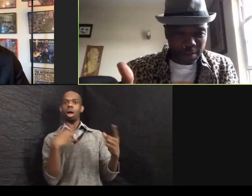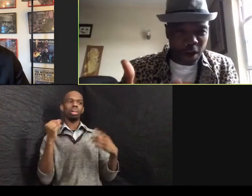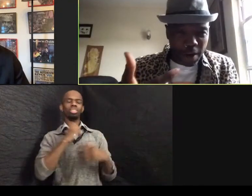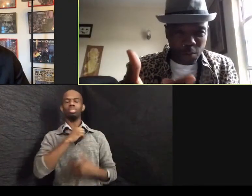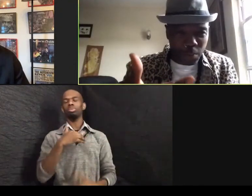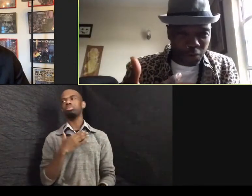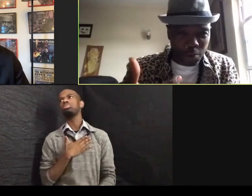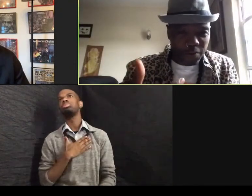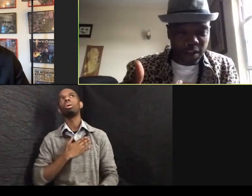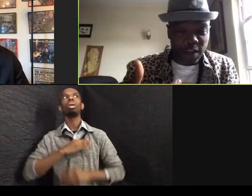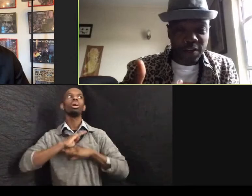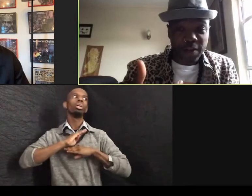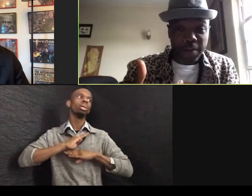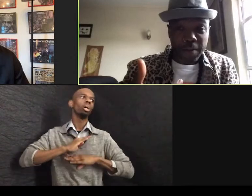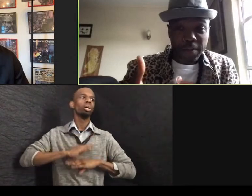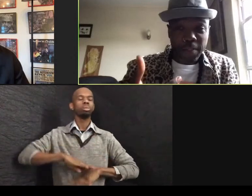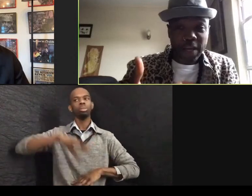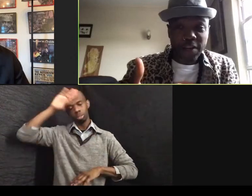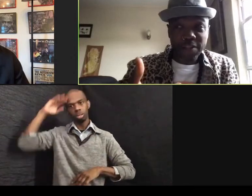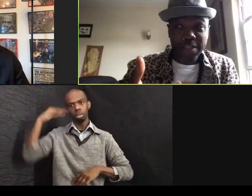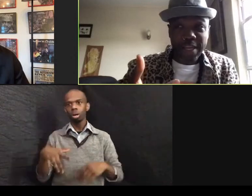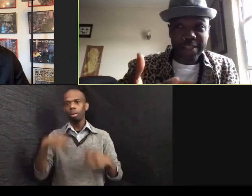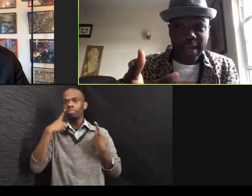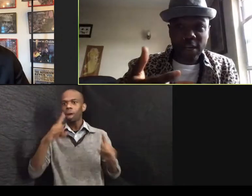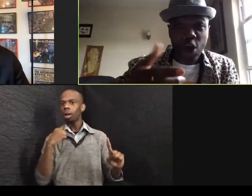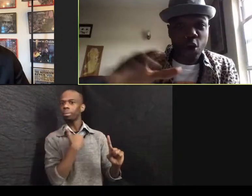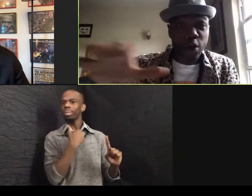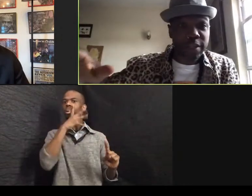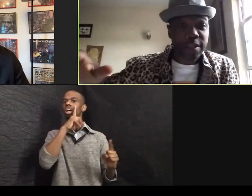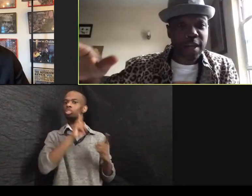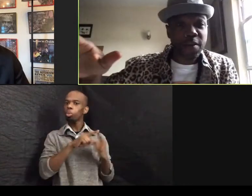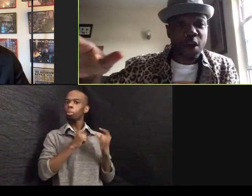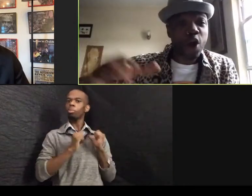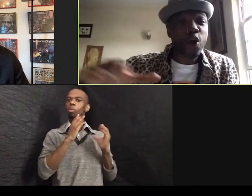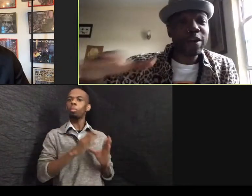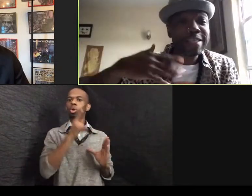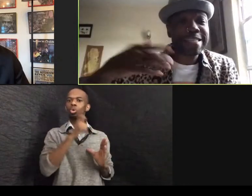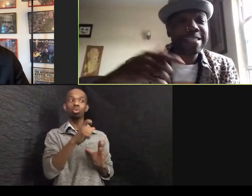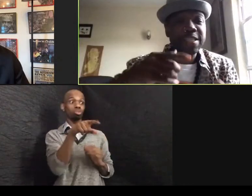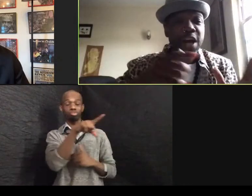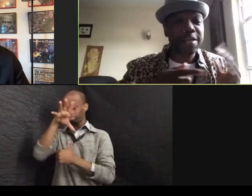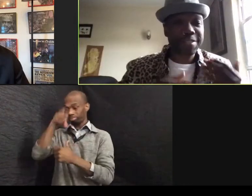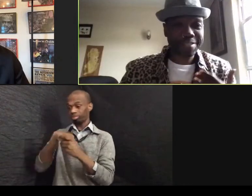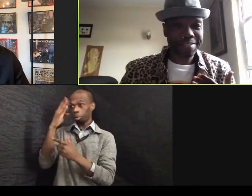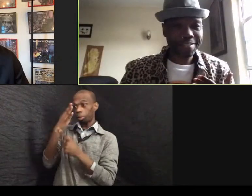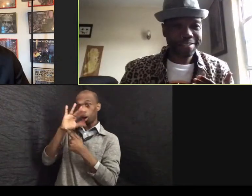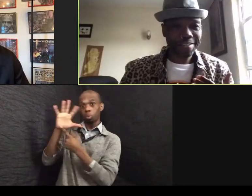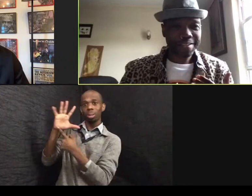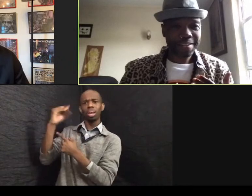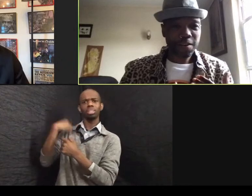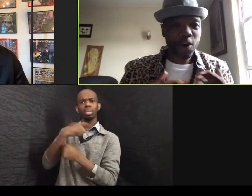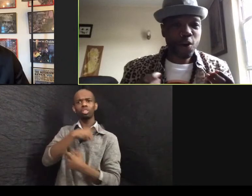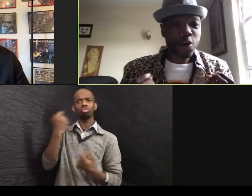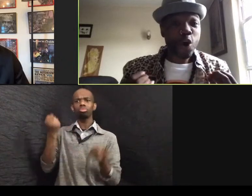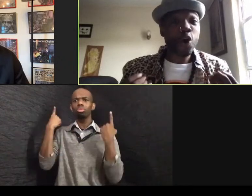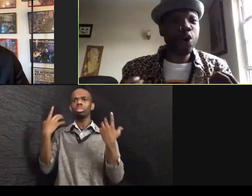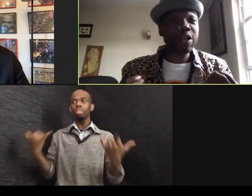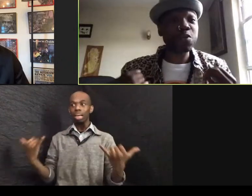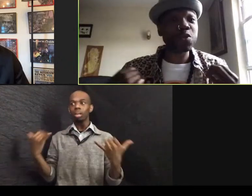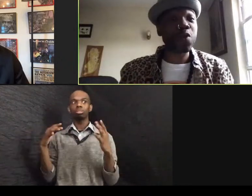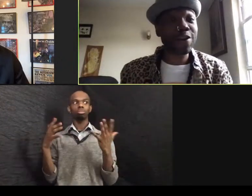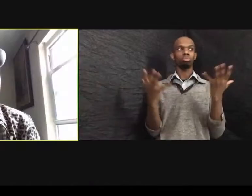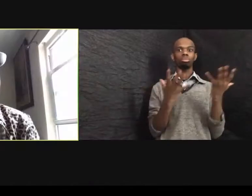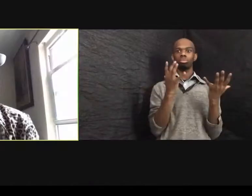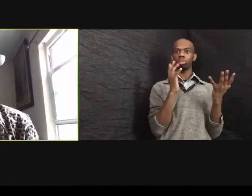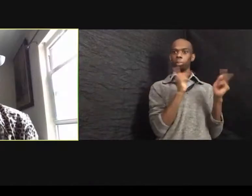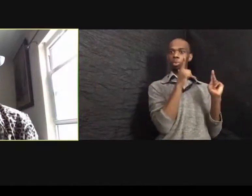know, a performer of color that understands that our audience isn't us. Our audience was